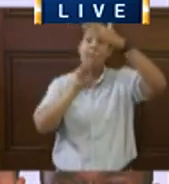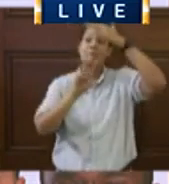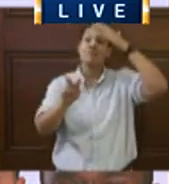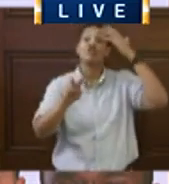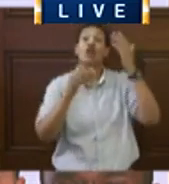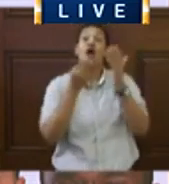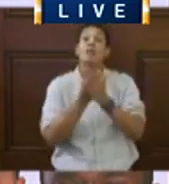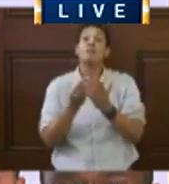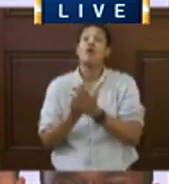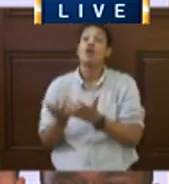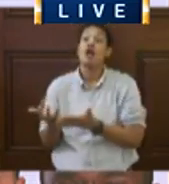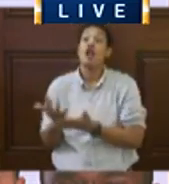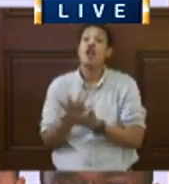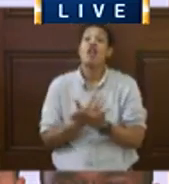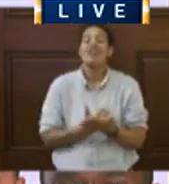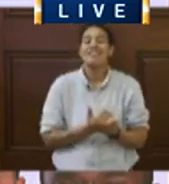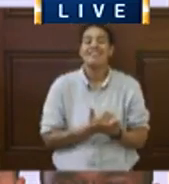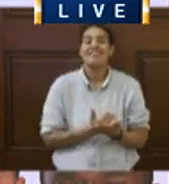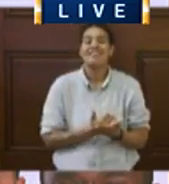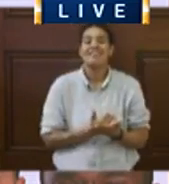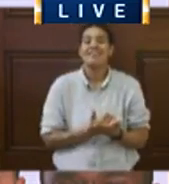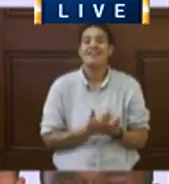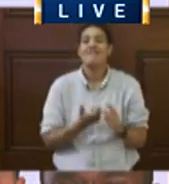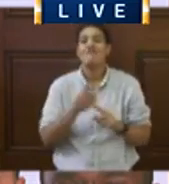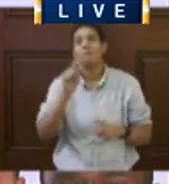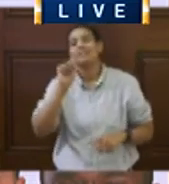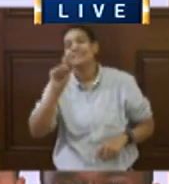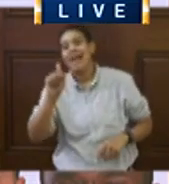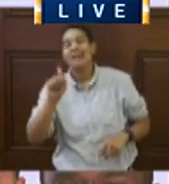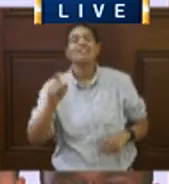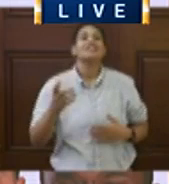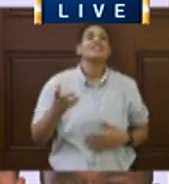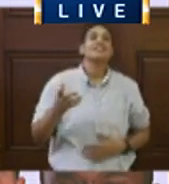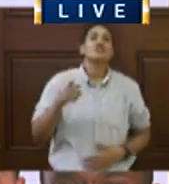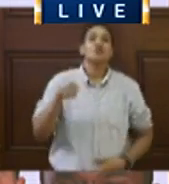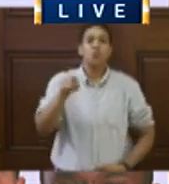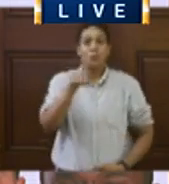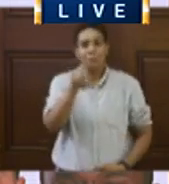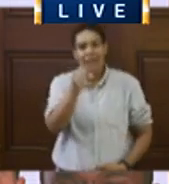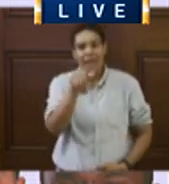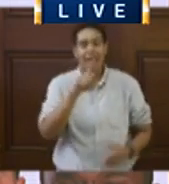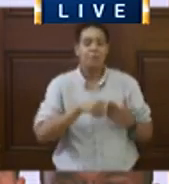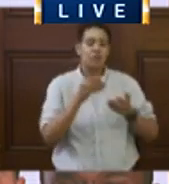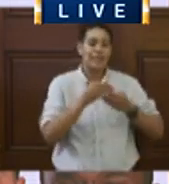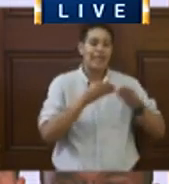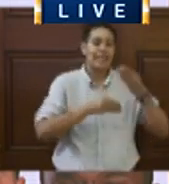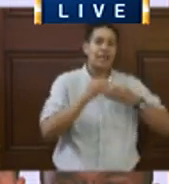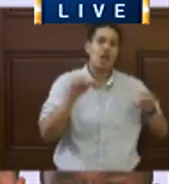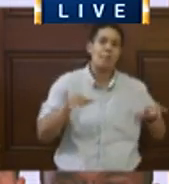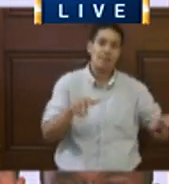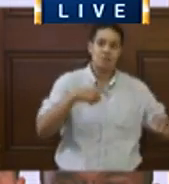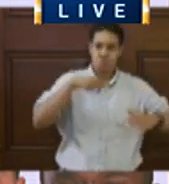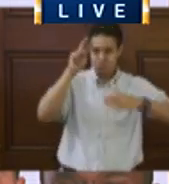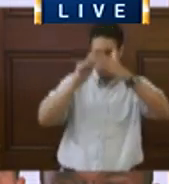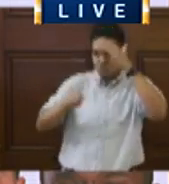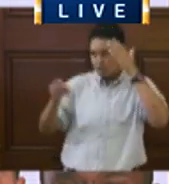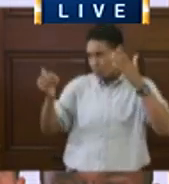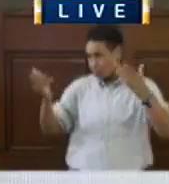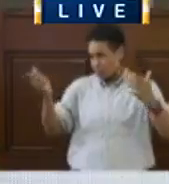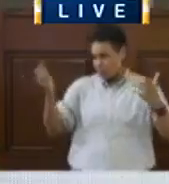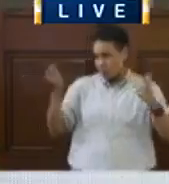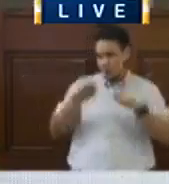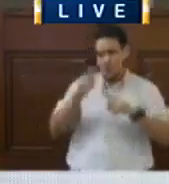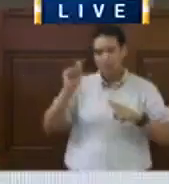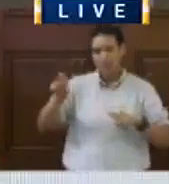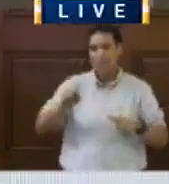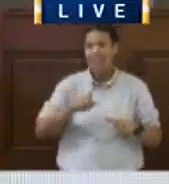will come in from the taxes that you pay and the economic activity that you do. So cutting off